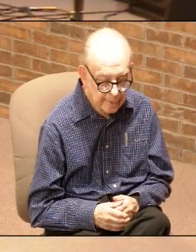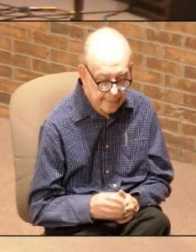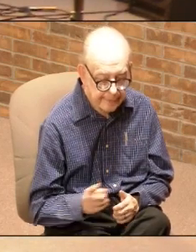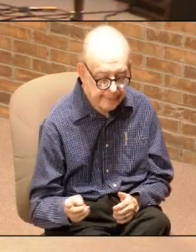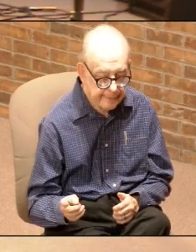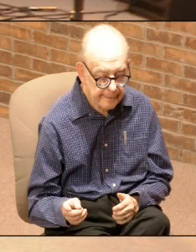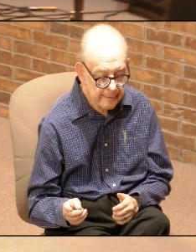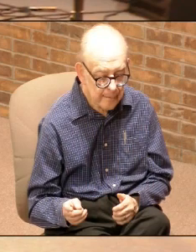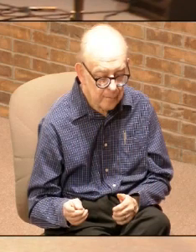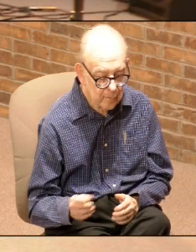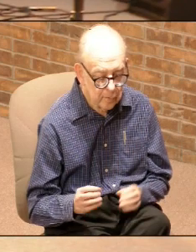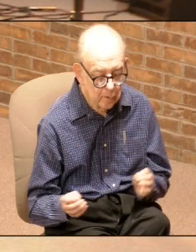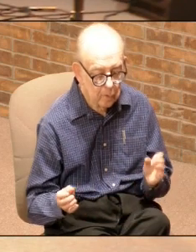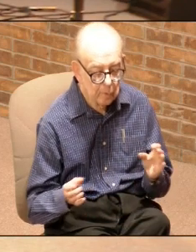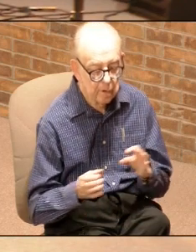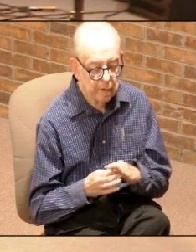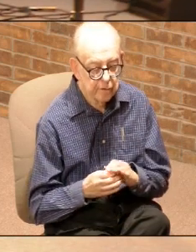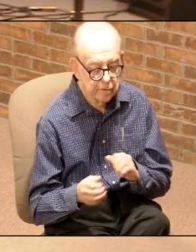There is no relationship